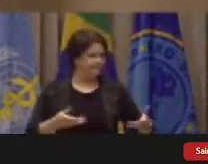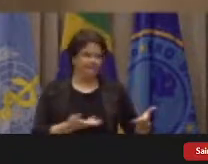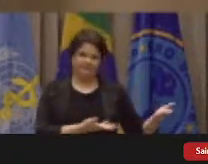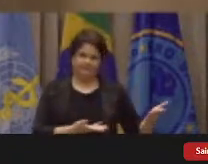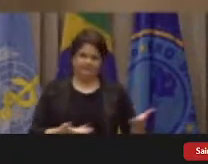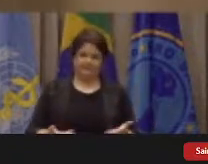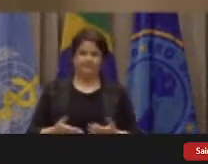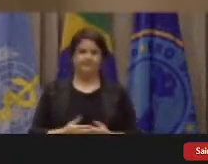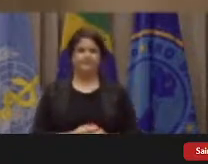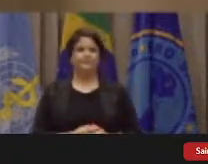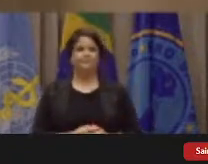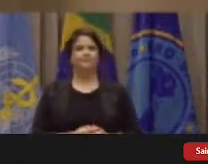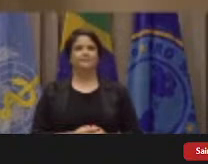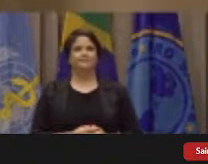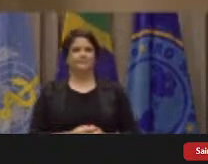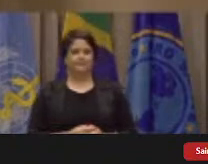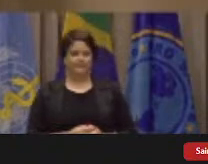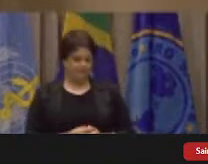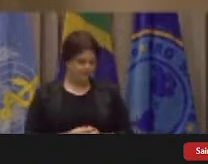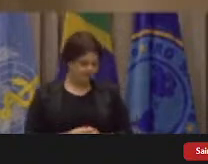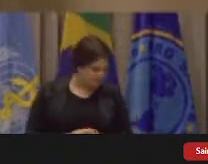please.